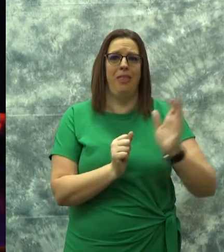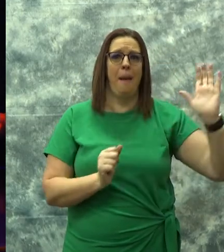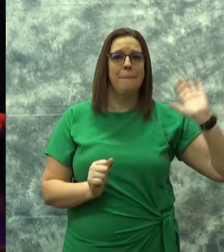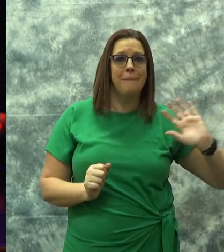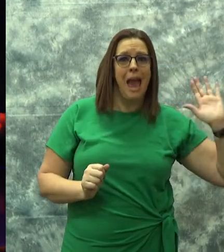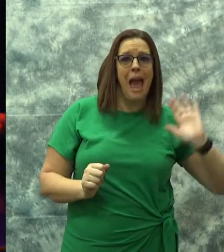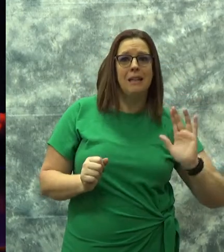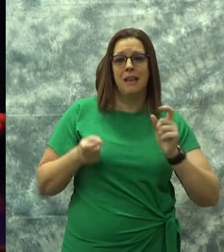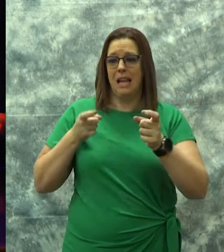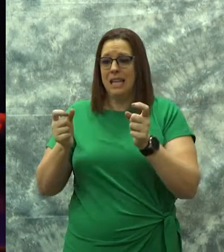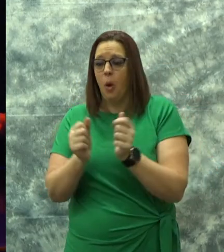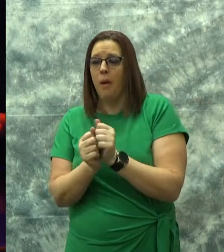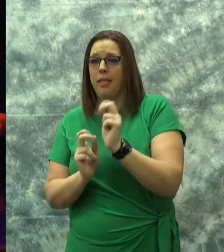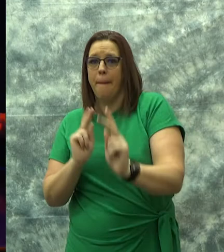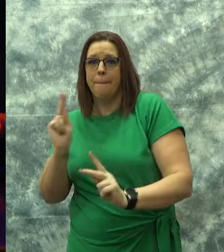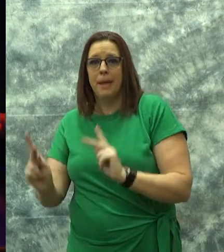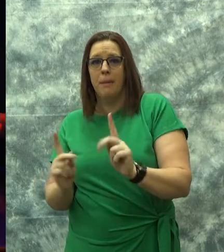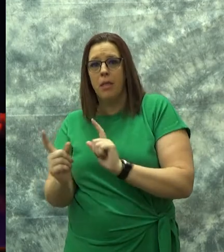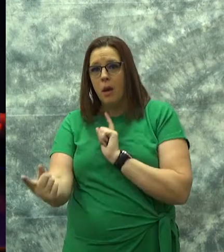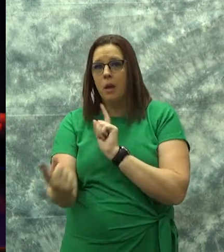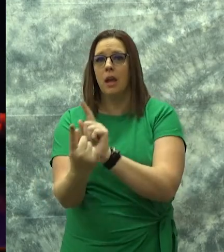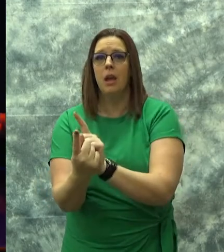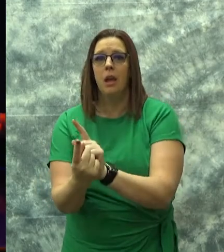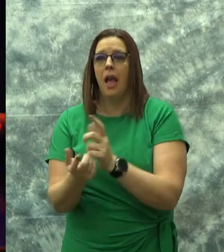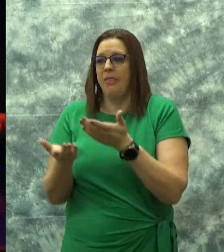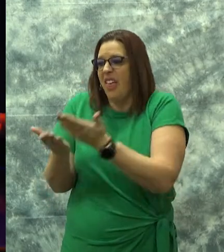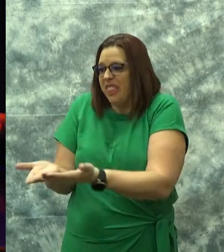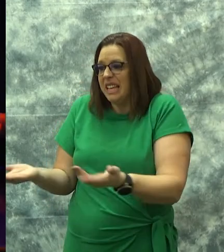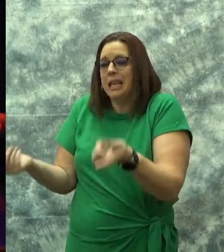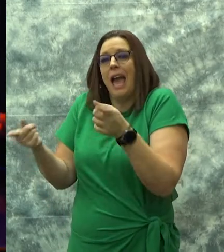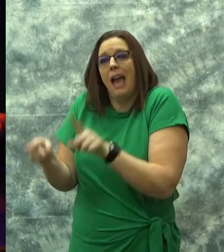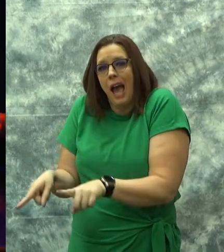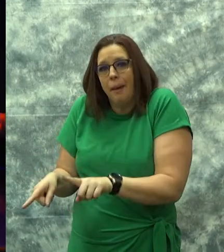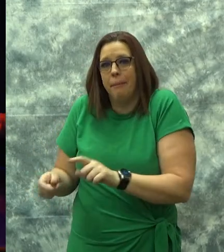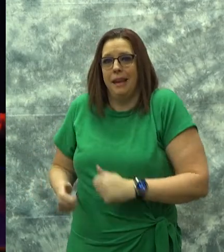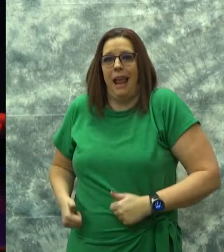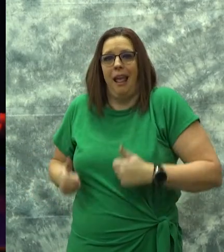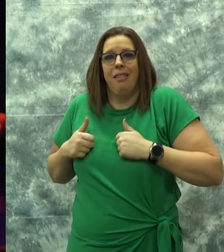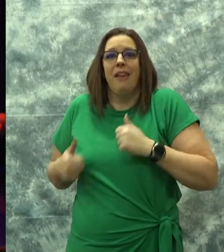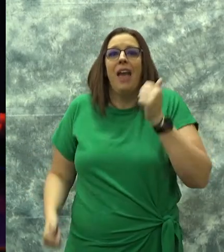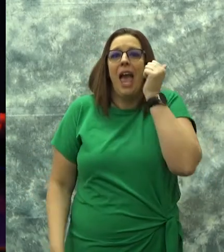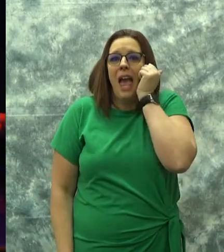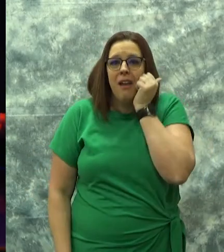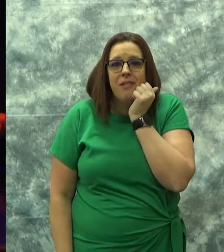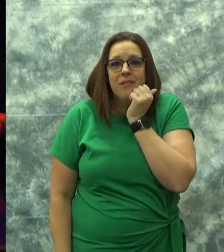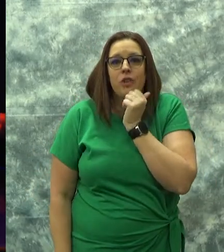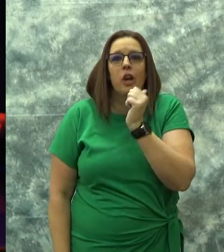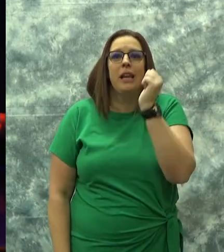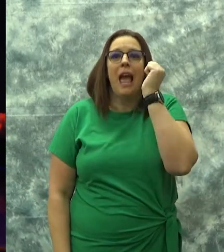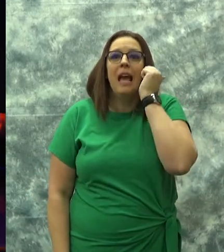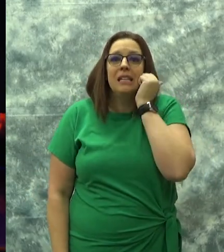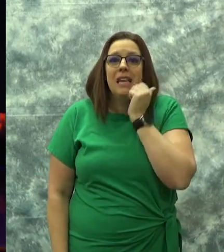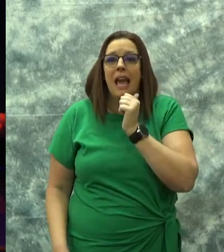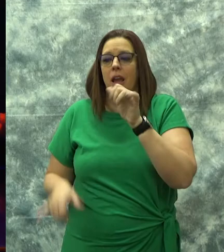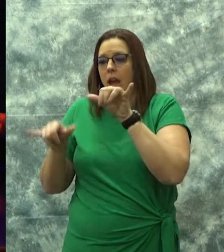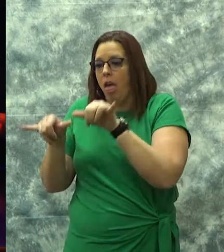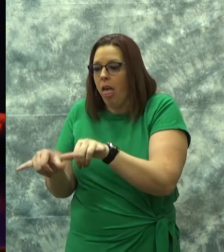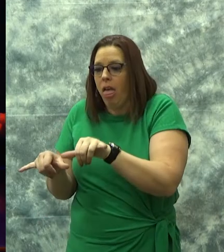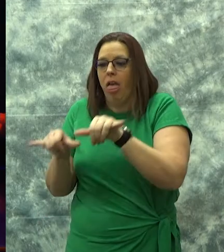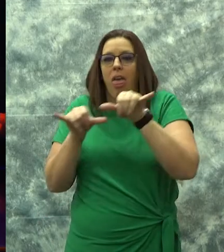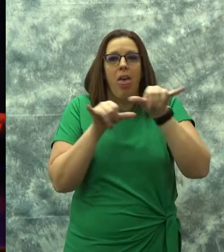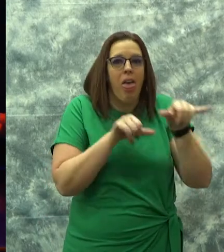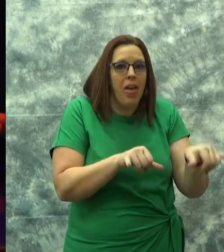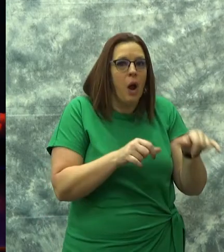past, deal with the people we encounter, the things that occur in our life every day that we're here, just as